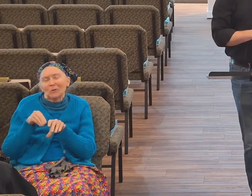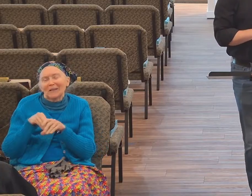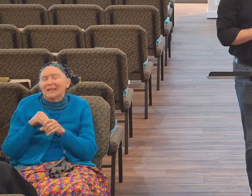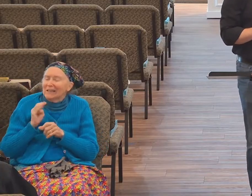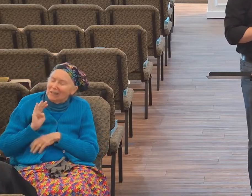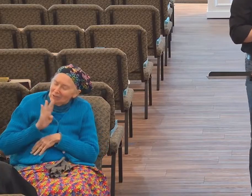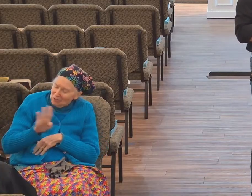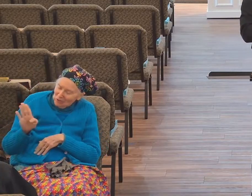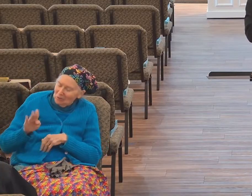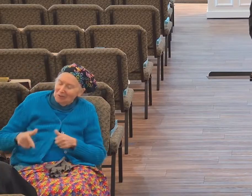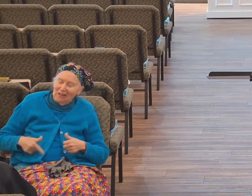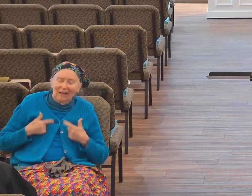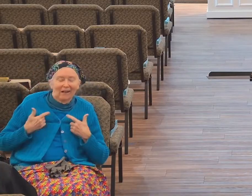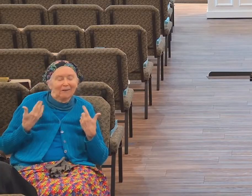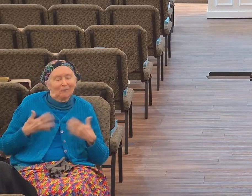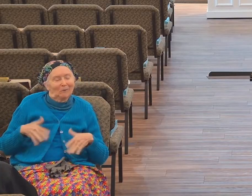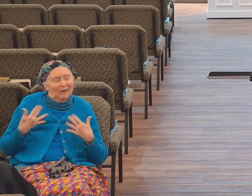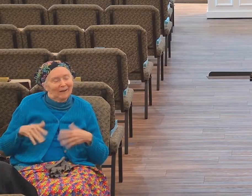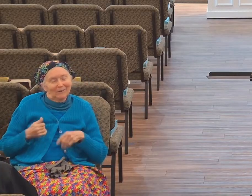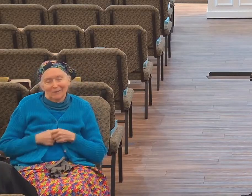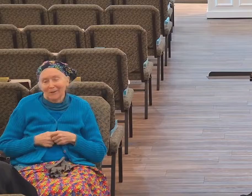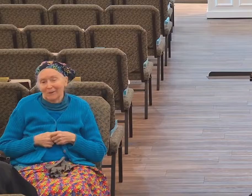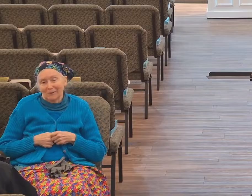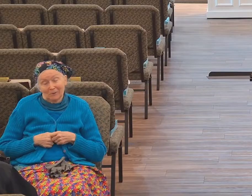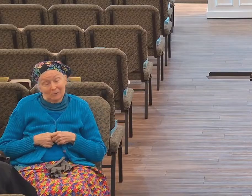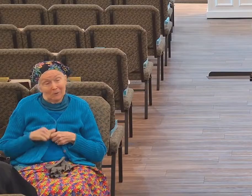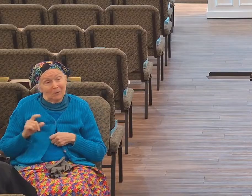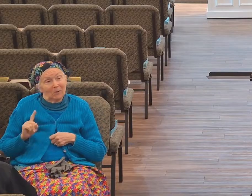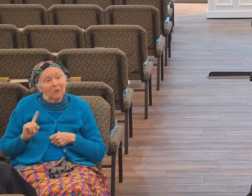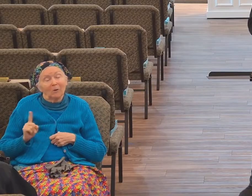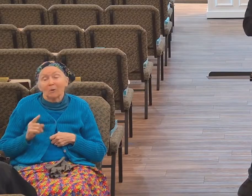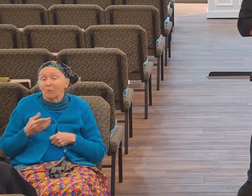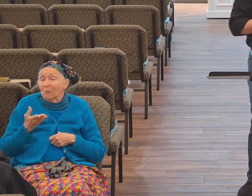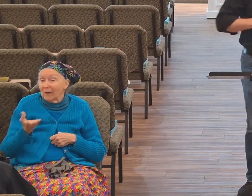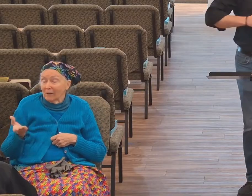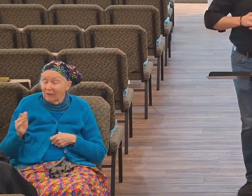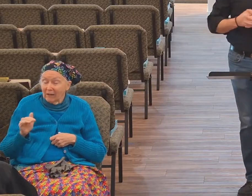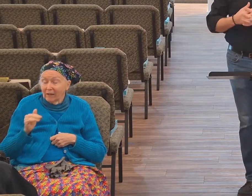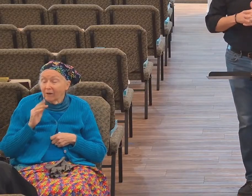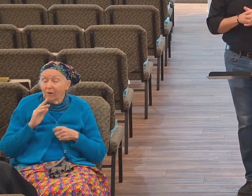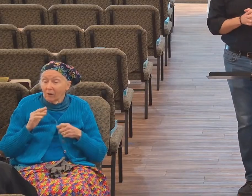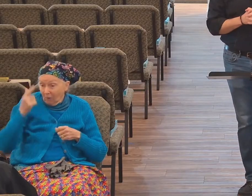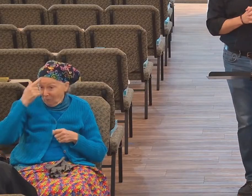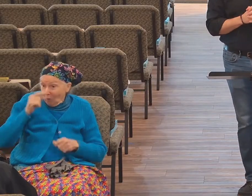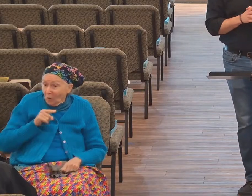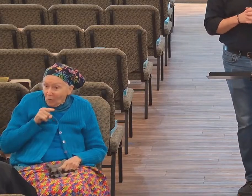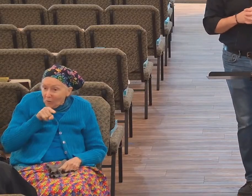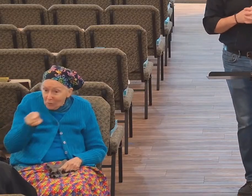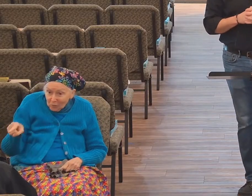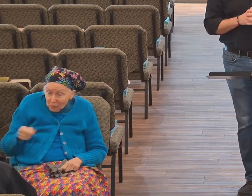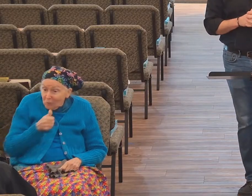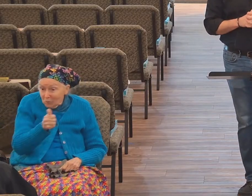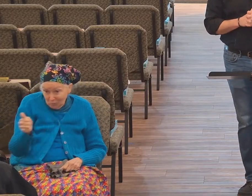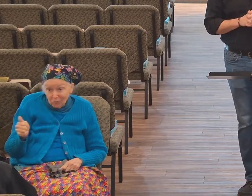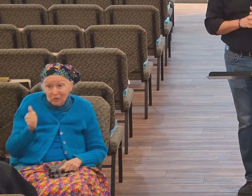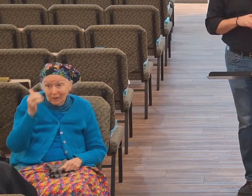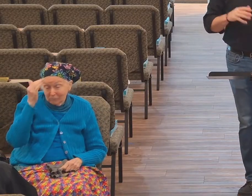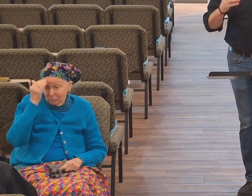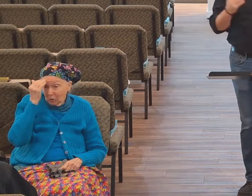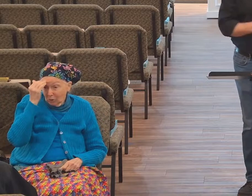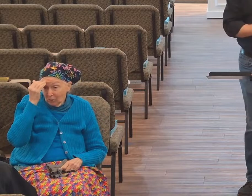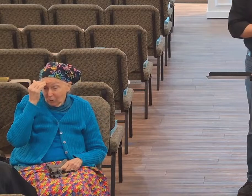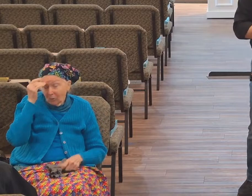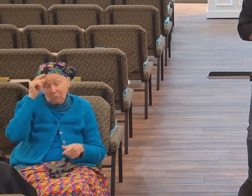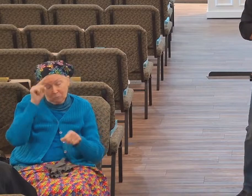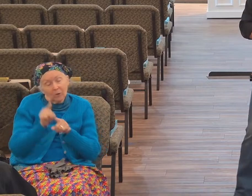their lives and where they are in light of their circumstances. He says, "For you yourselves know, brothers